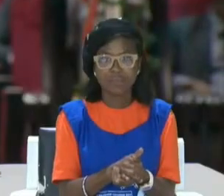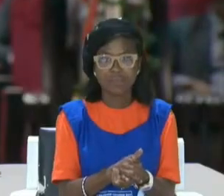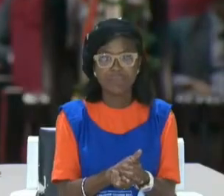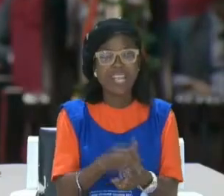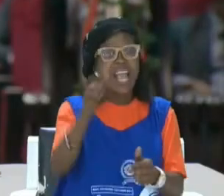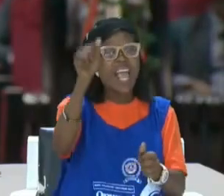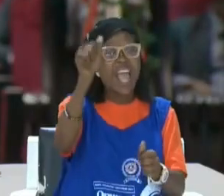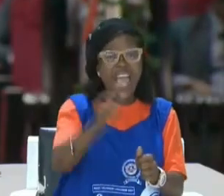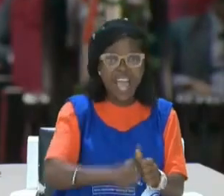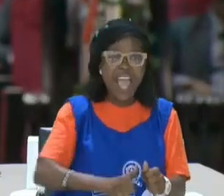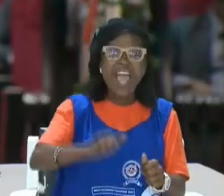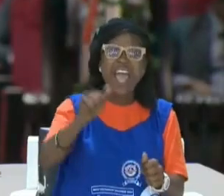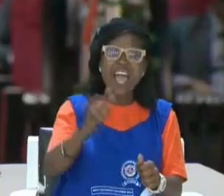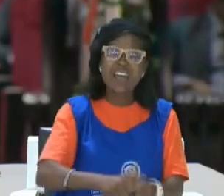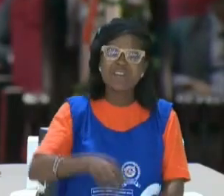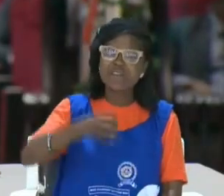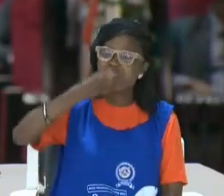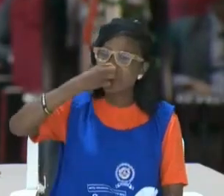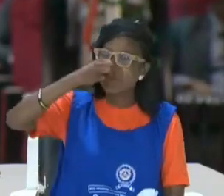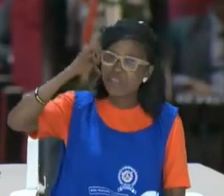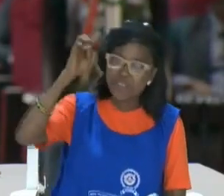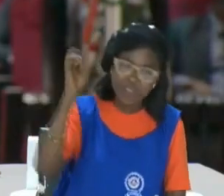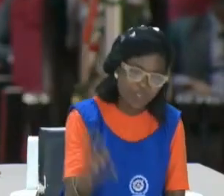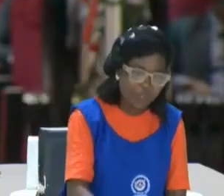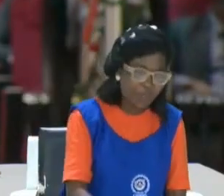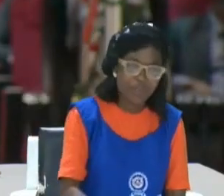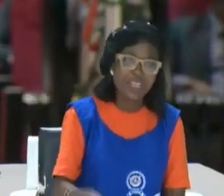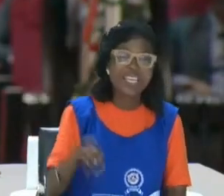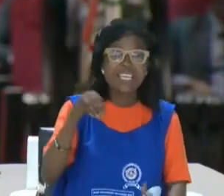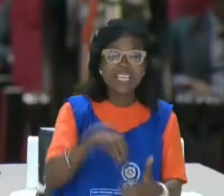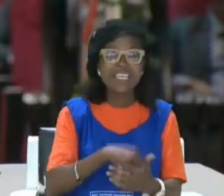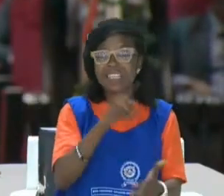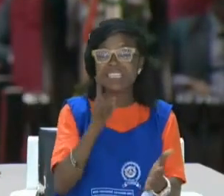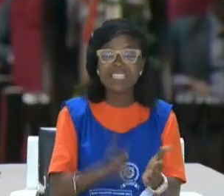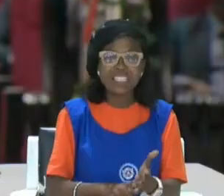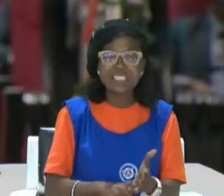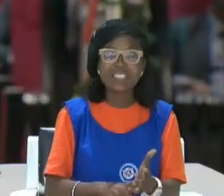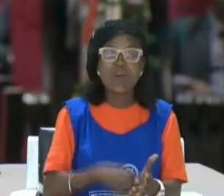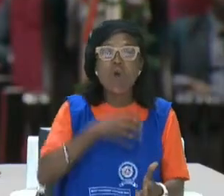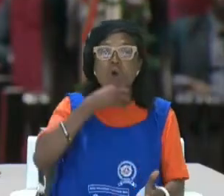every evil left in this old year,